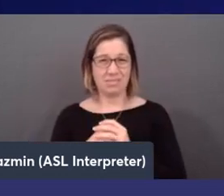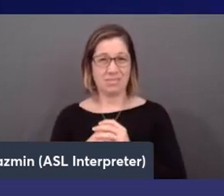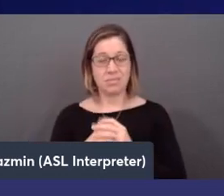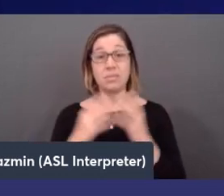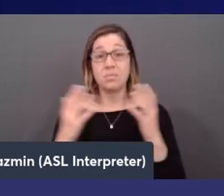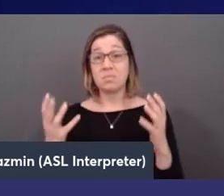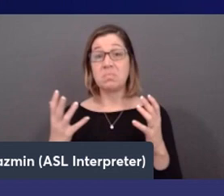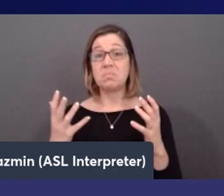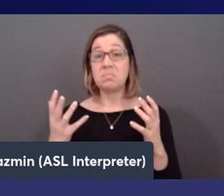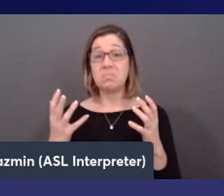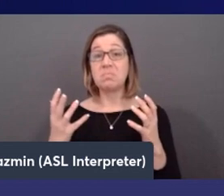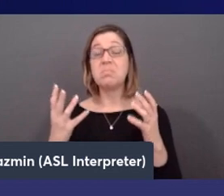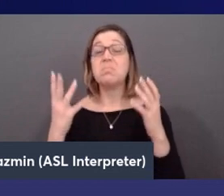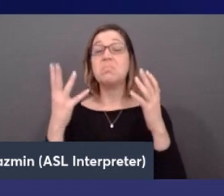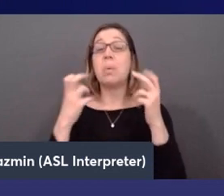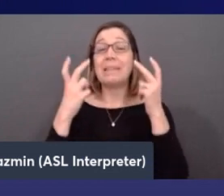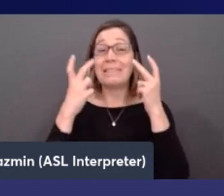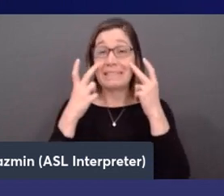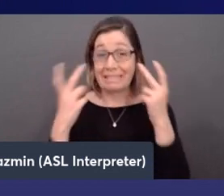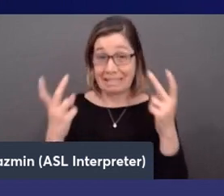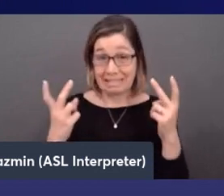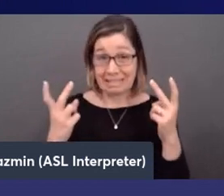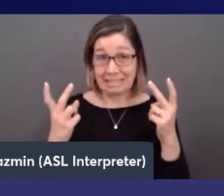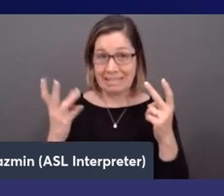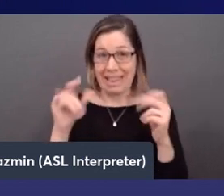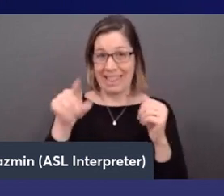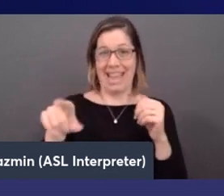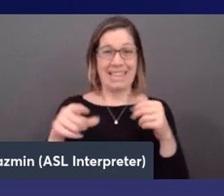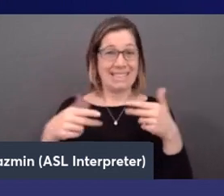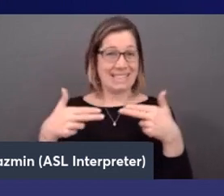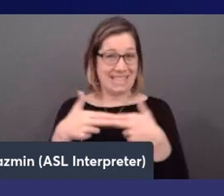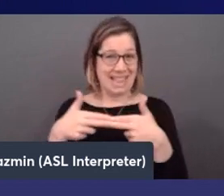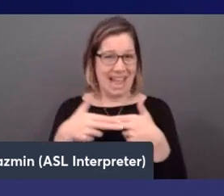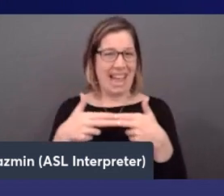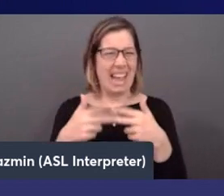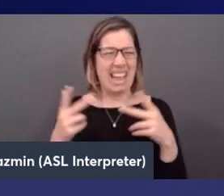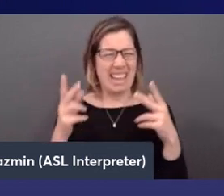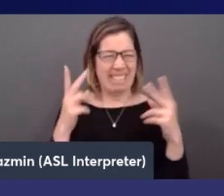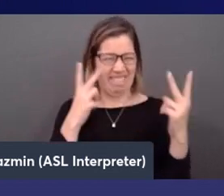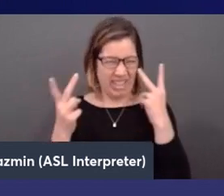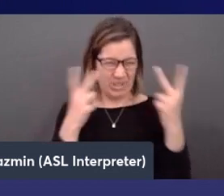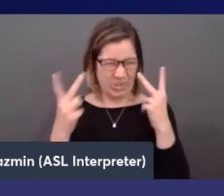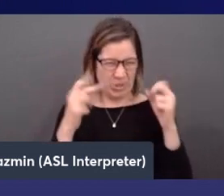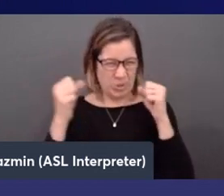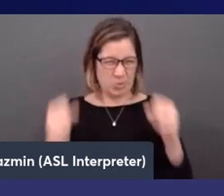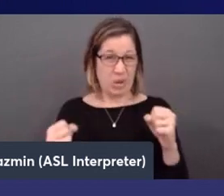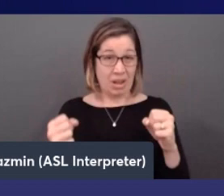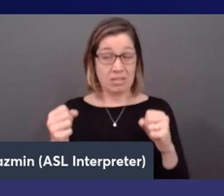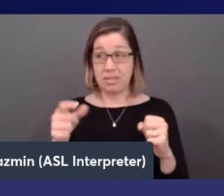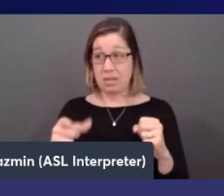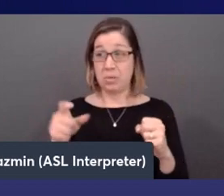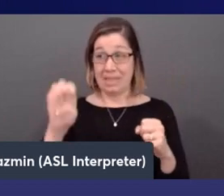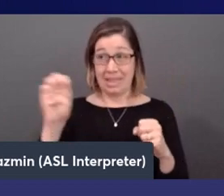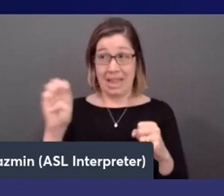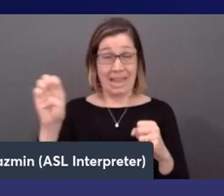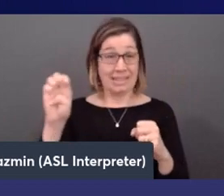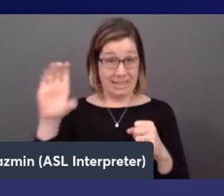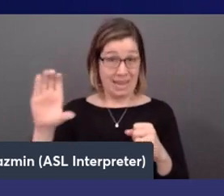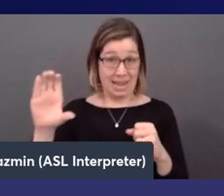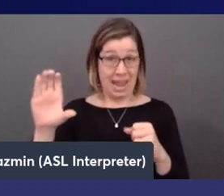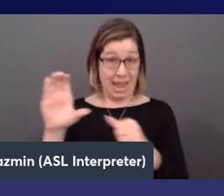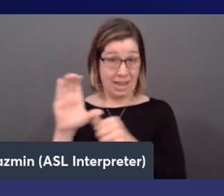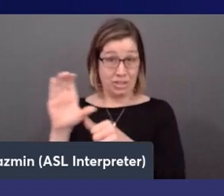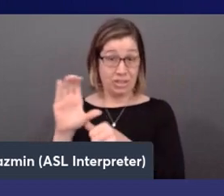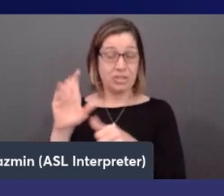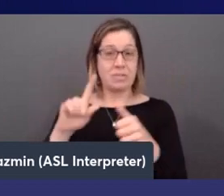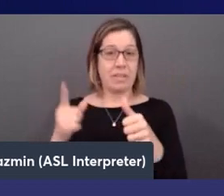it, that's why I like this slide, is very visual, right? So Elasticache for MakersDB, for example, is the first engine that